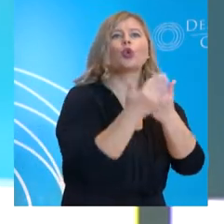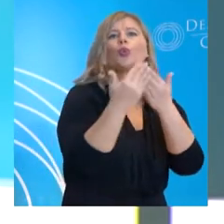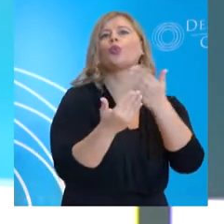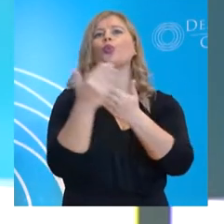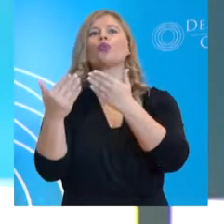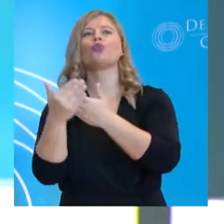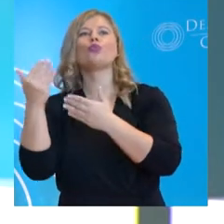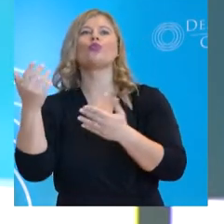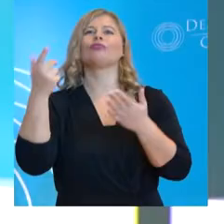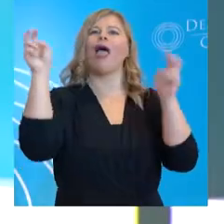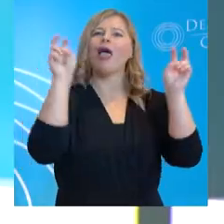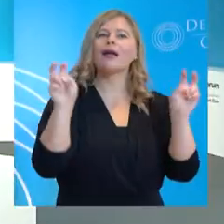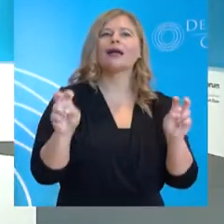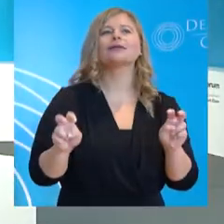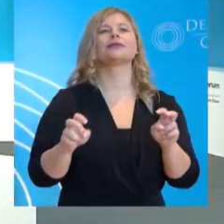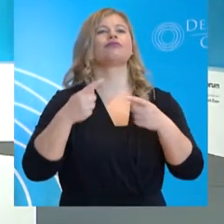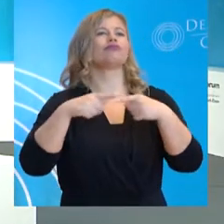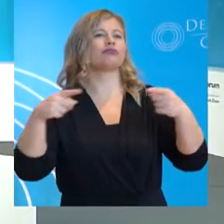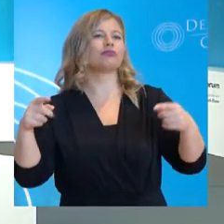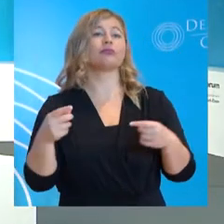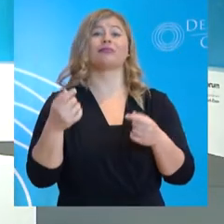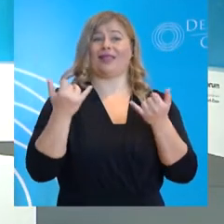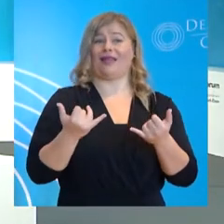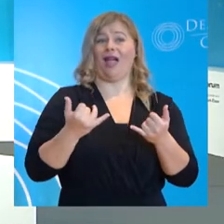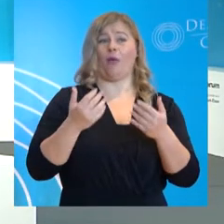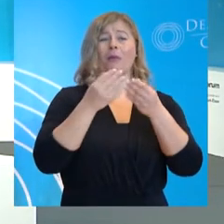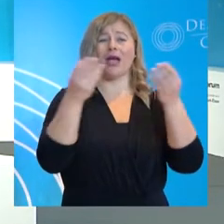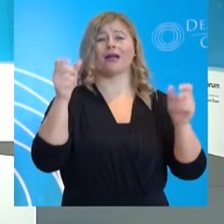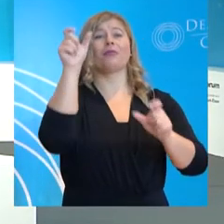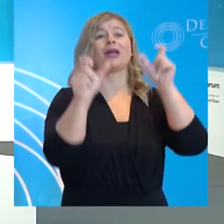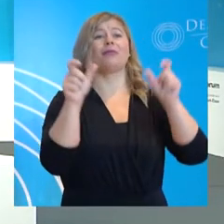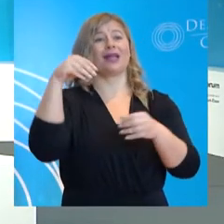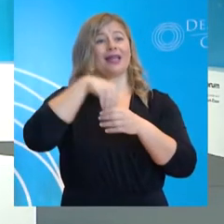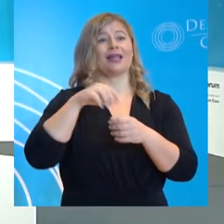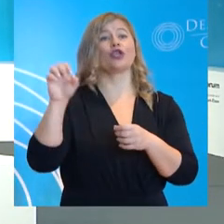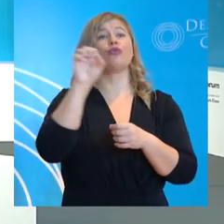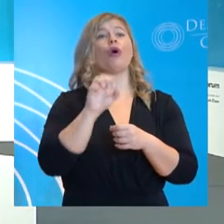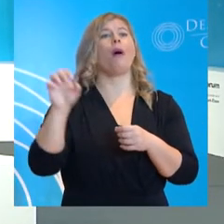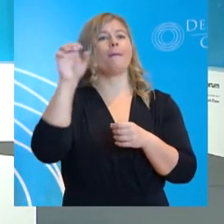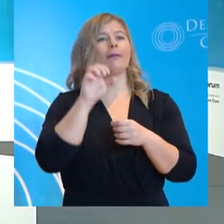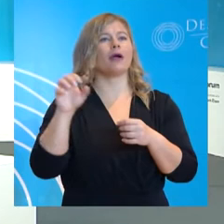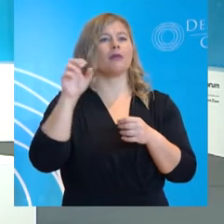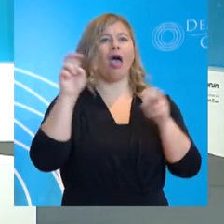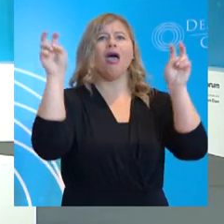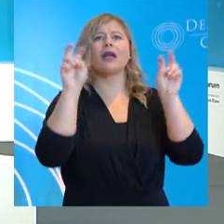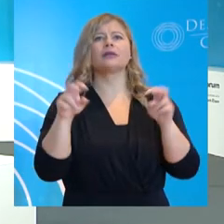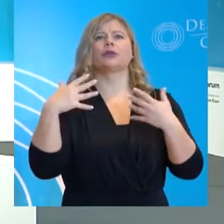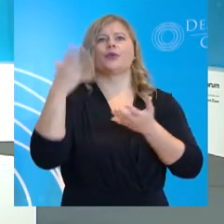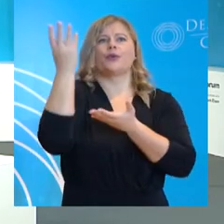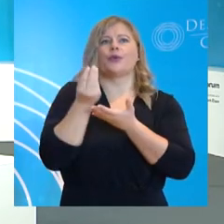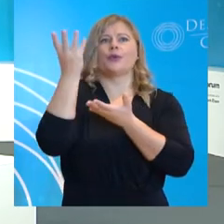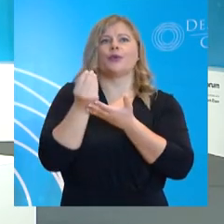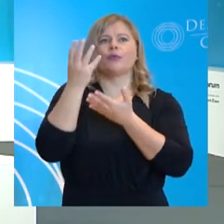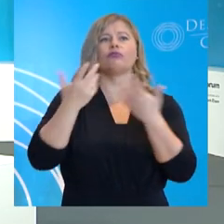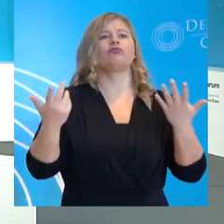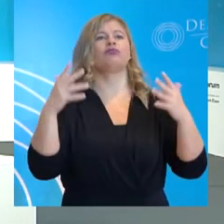There's a lot of talk, as you know, in Europe about the interoperability of our defense capabilities. Well, we're taking a step in